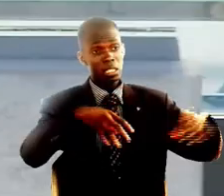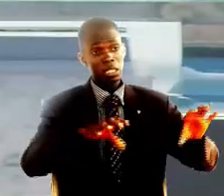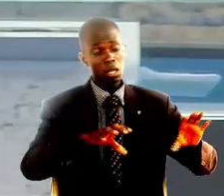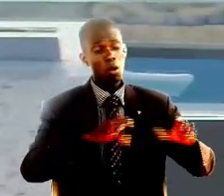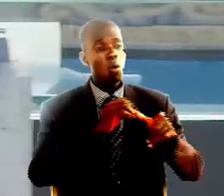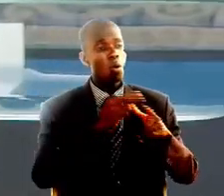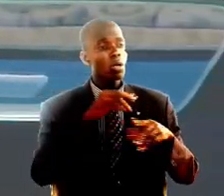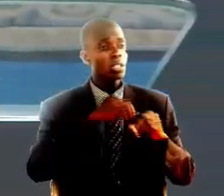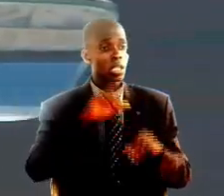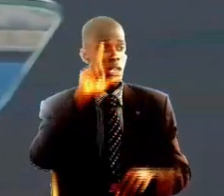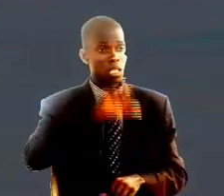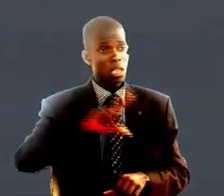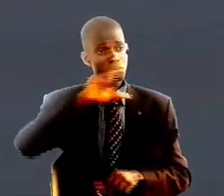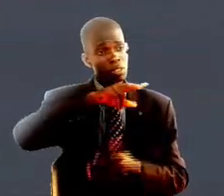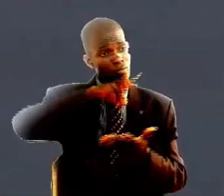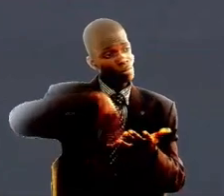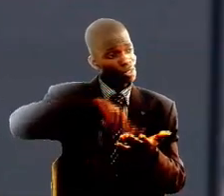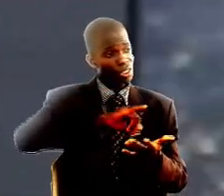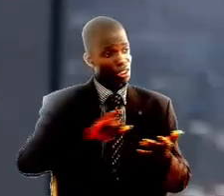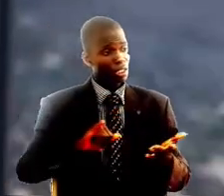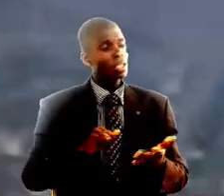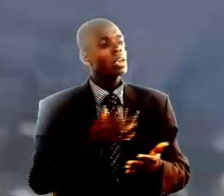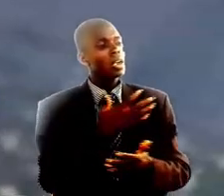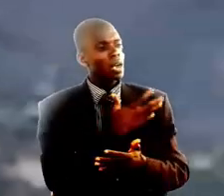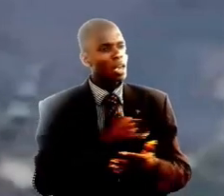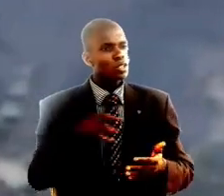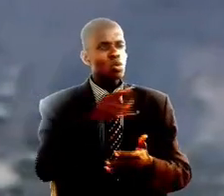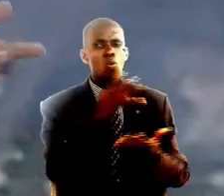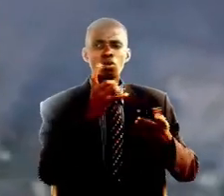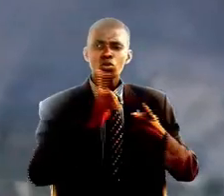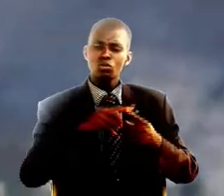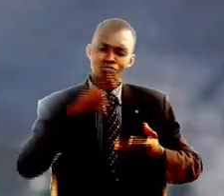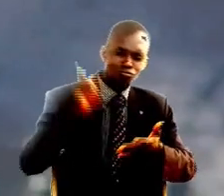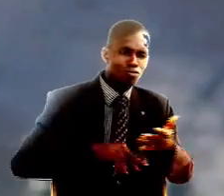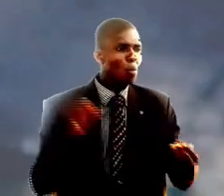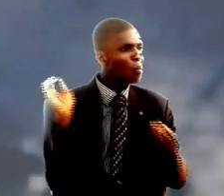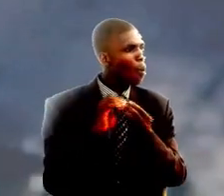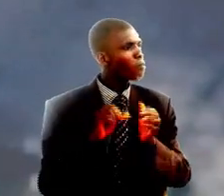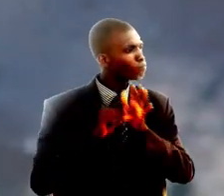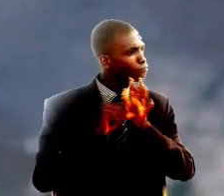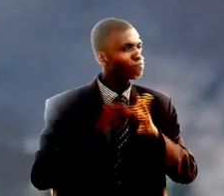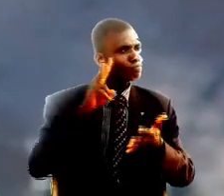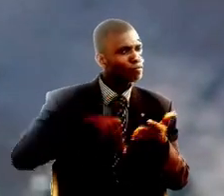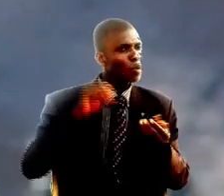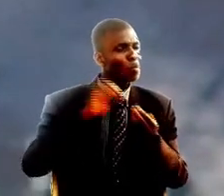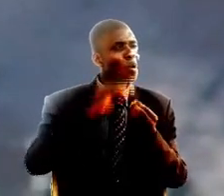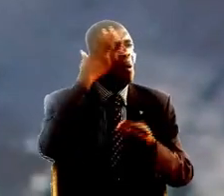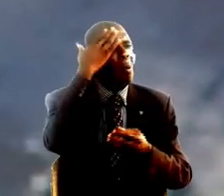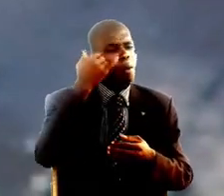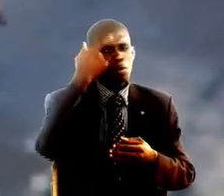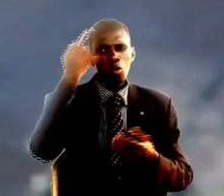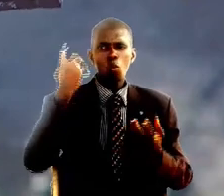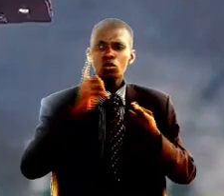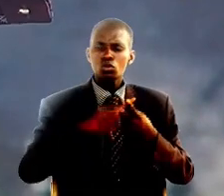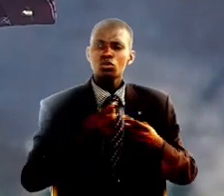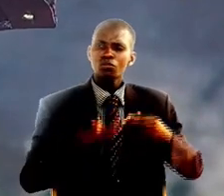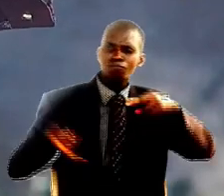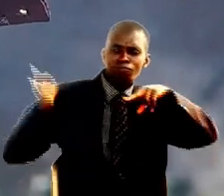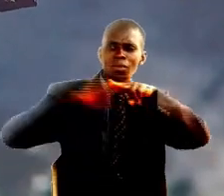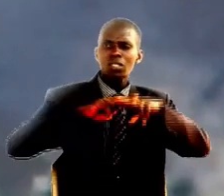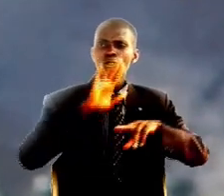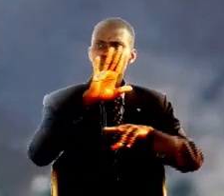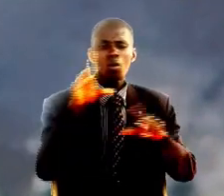the library and you're reading and you want to intensify so that you can make a higher grade this time, and then you see